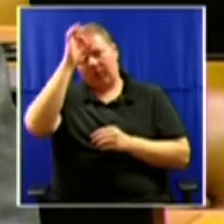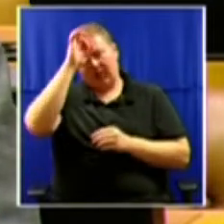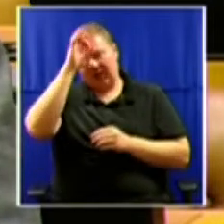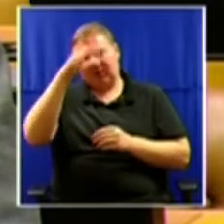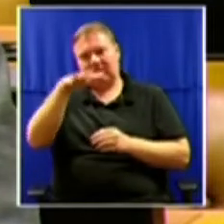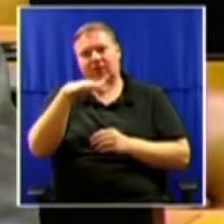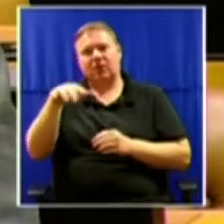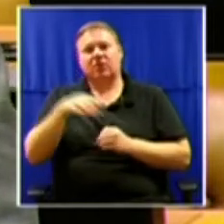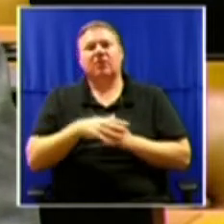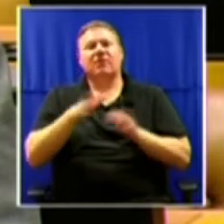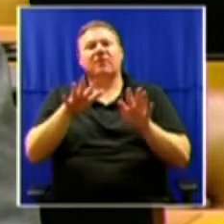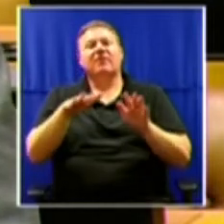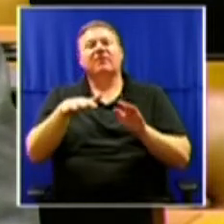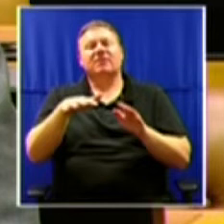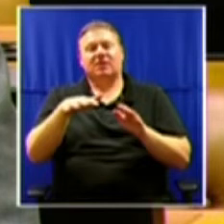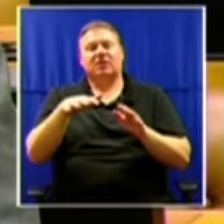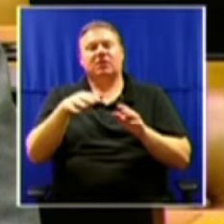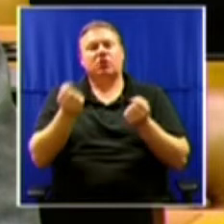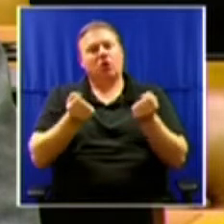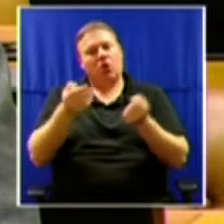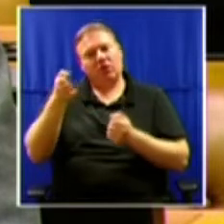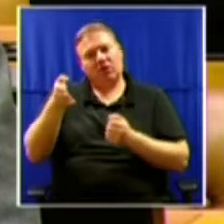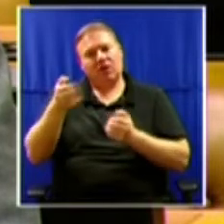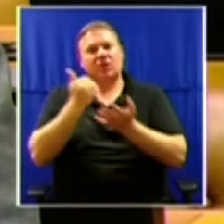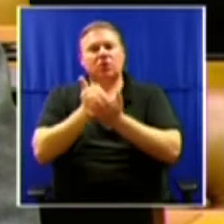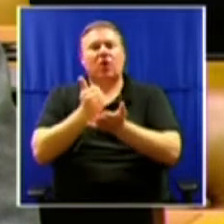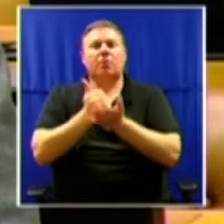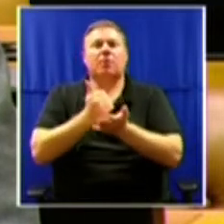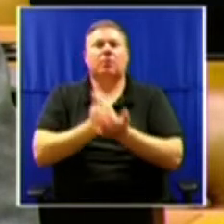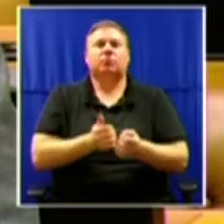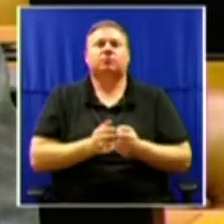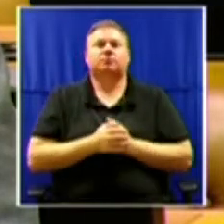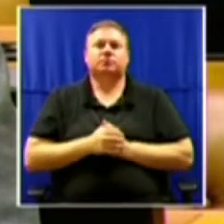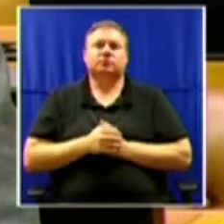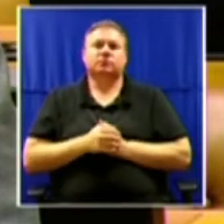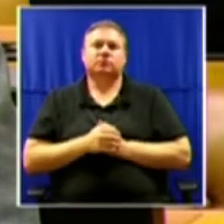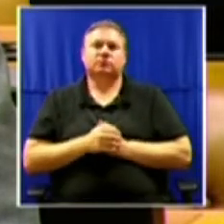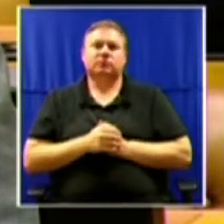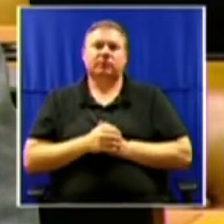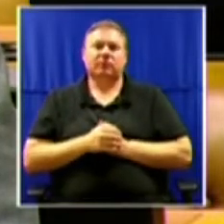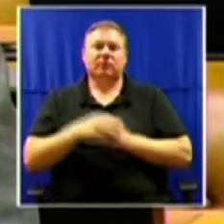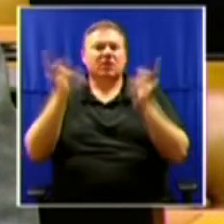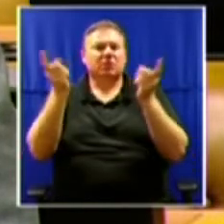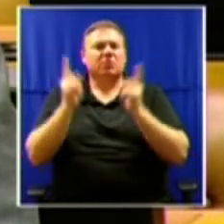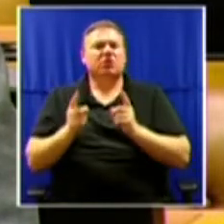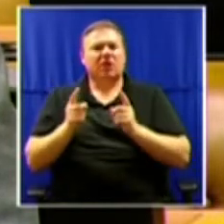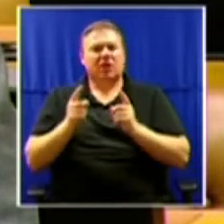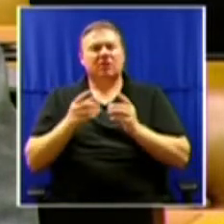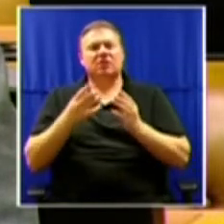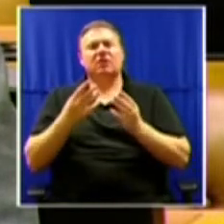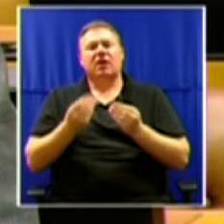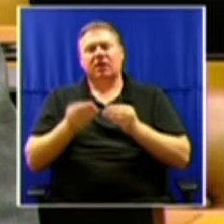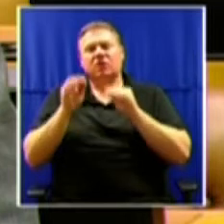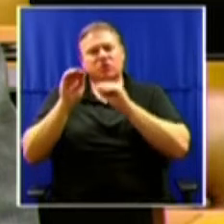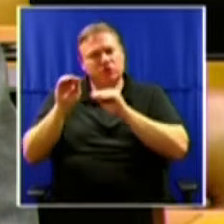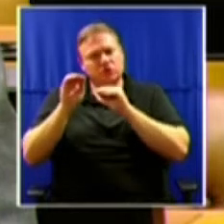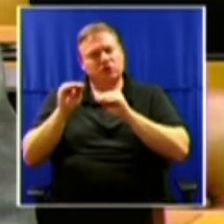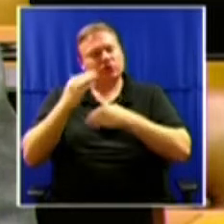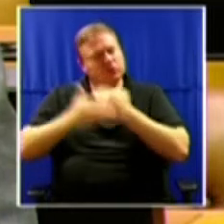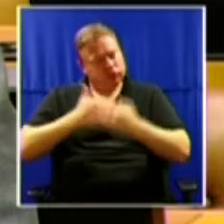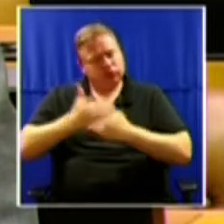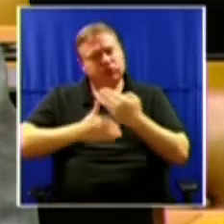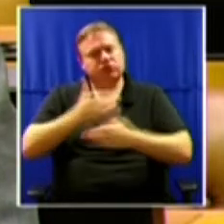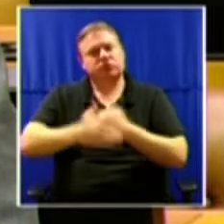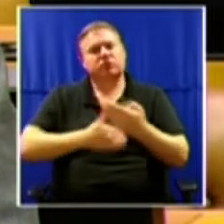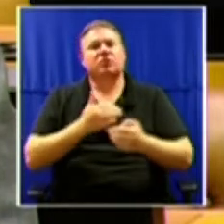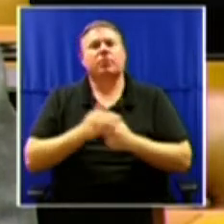15 cars that are there. They are specialized, and we continue to train them. Well,